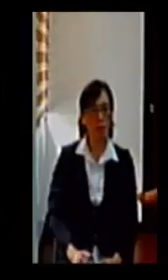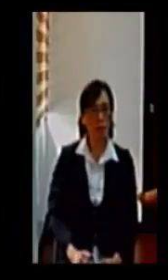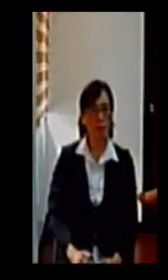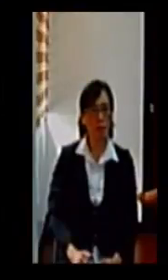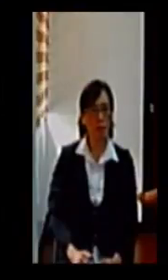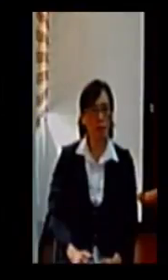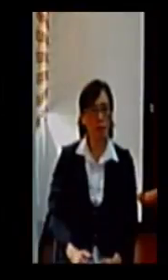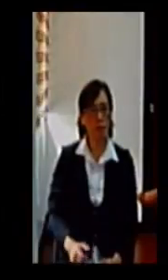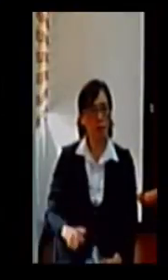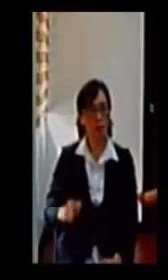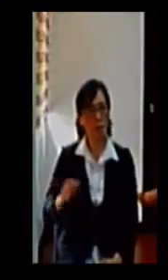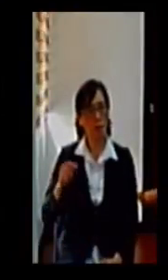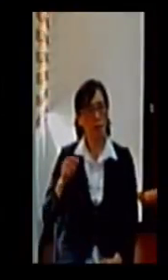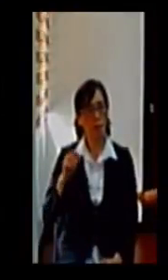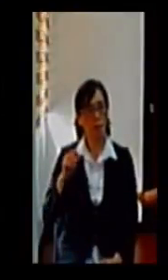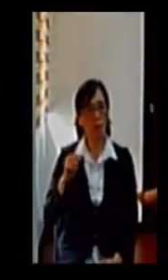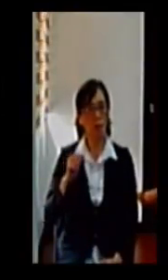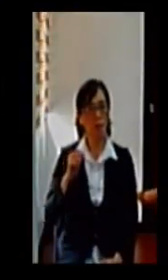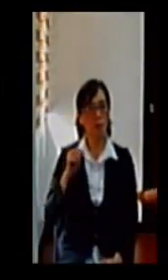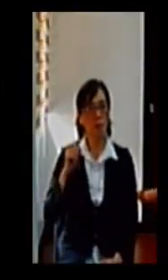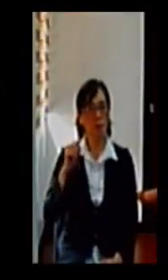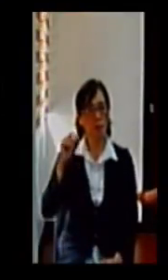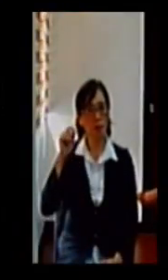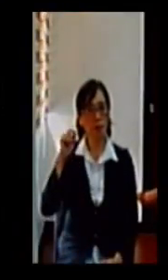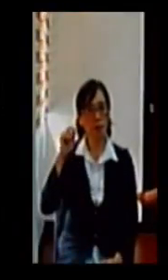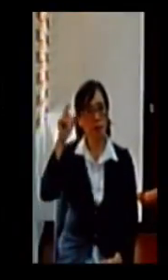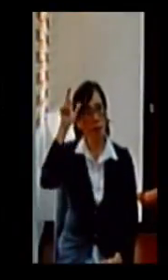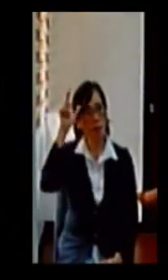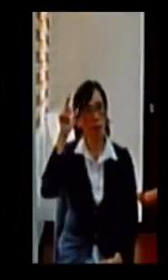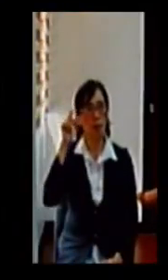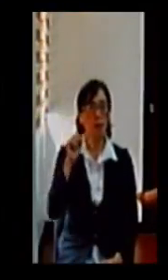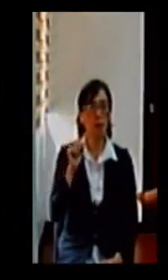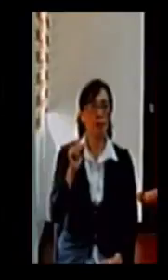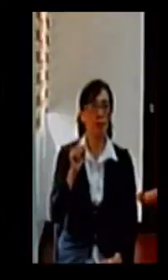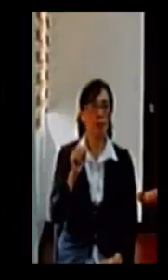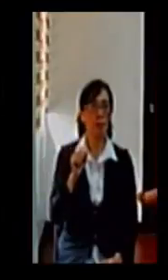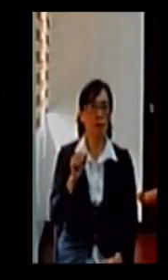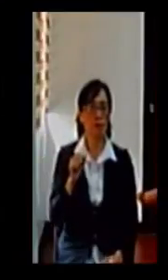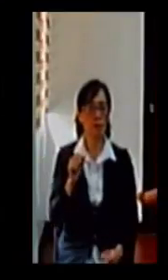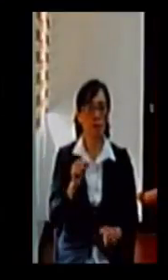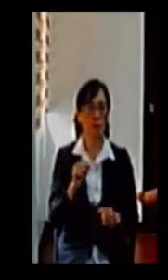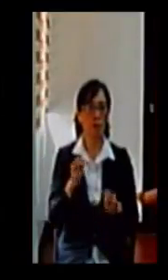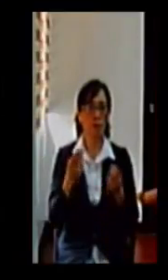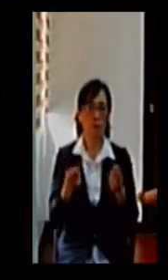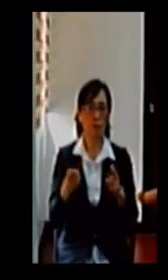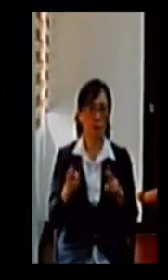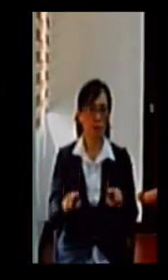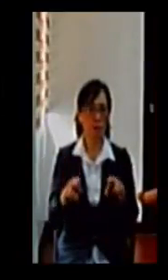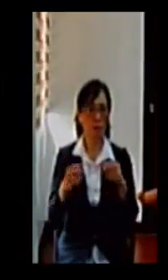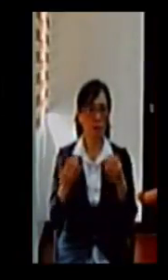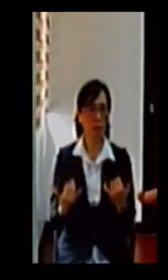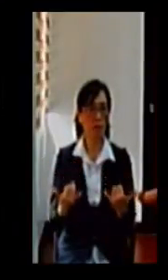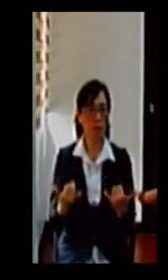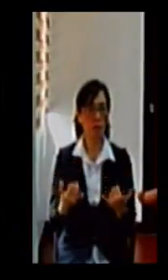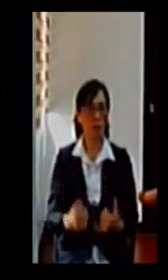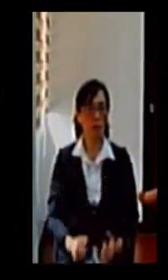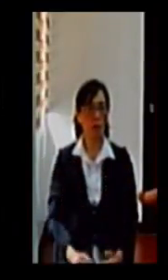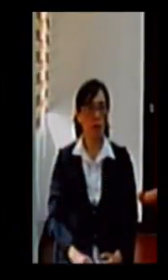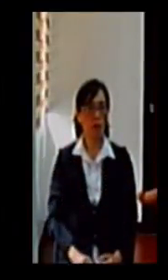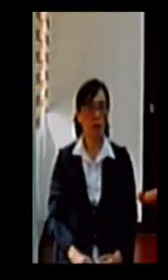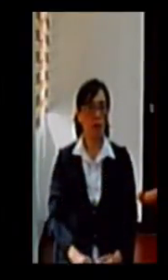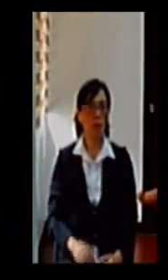global polluters, etc., to this phenomenon of deforestation? Like, if